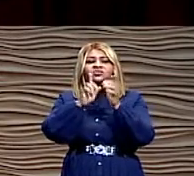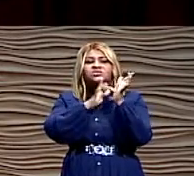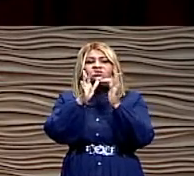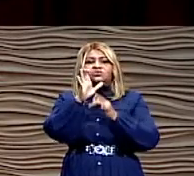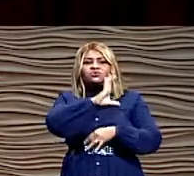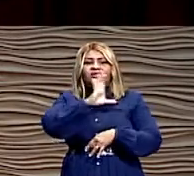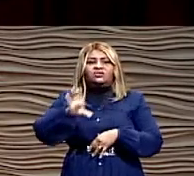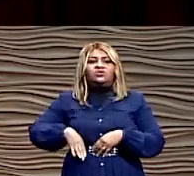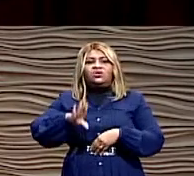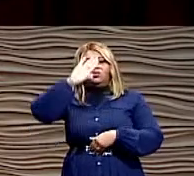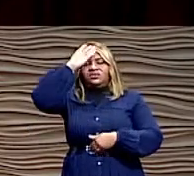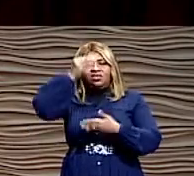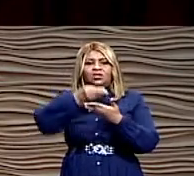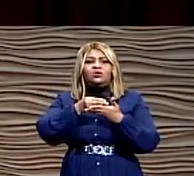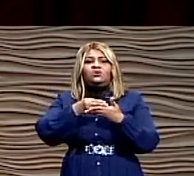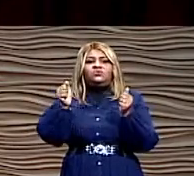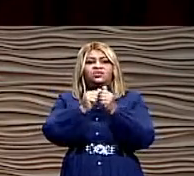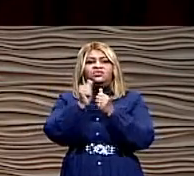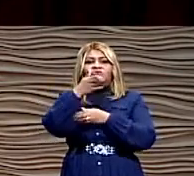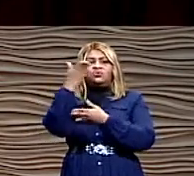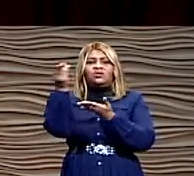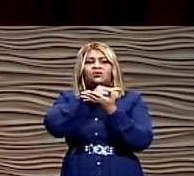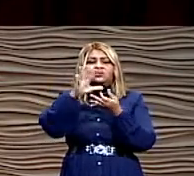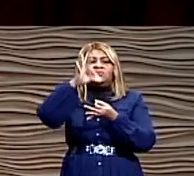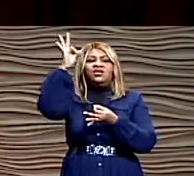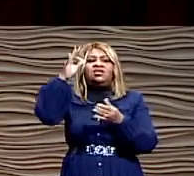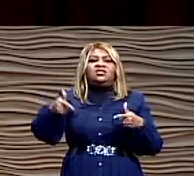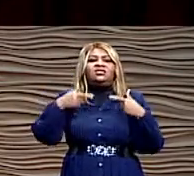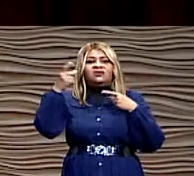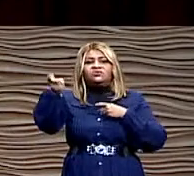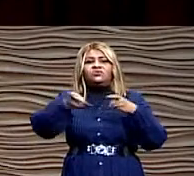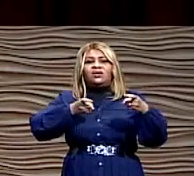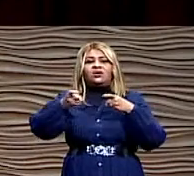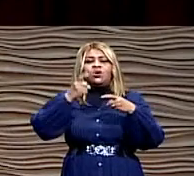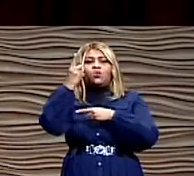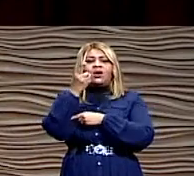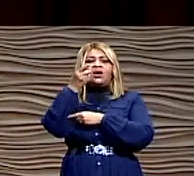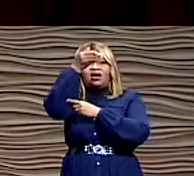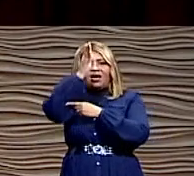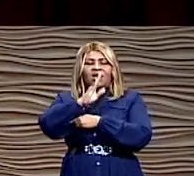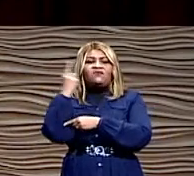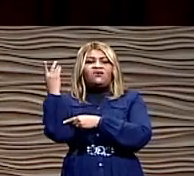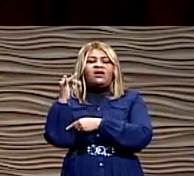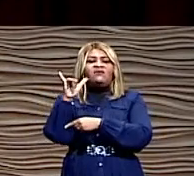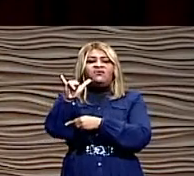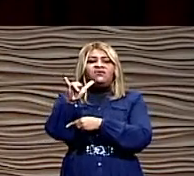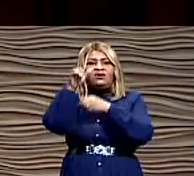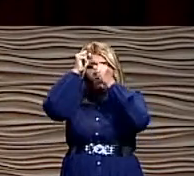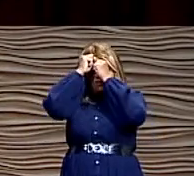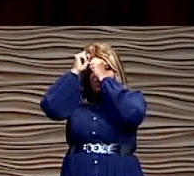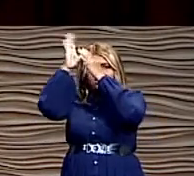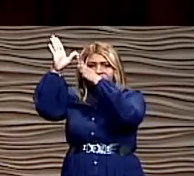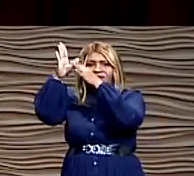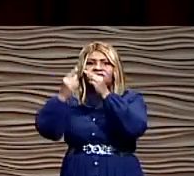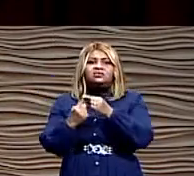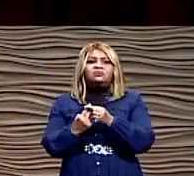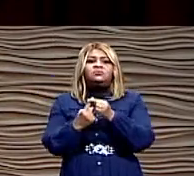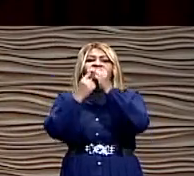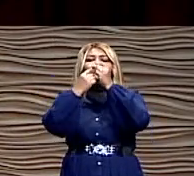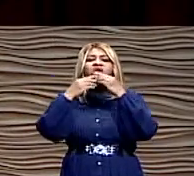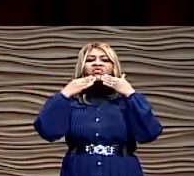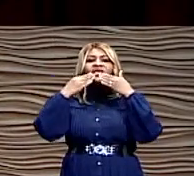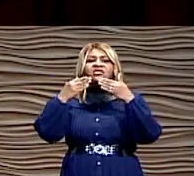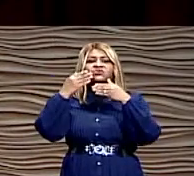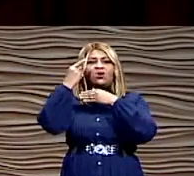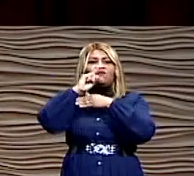who with you and the Holy Spirit lives and reigns, one God forever. Father, we give you special thanks for all